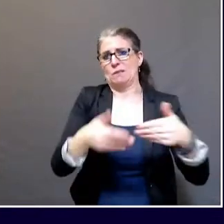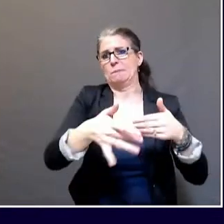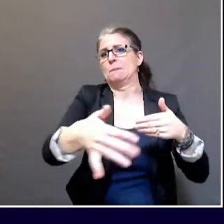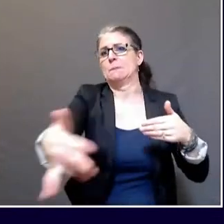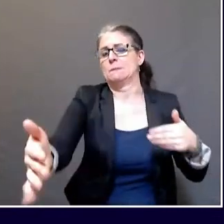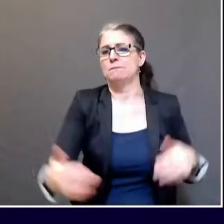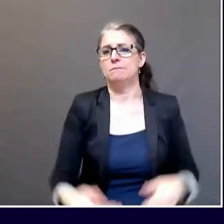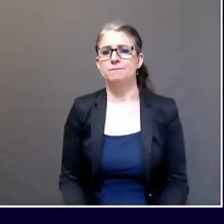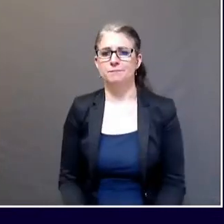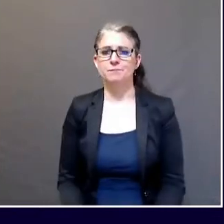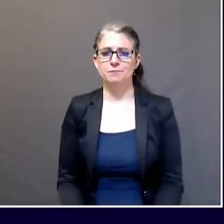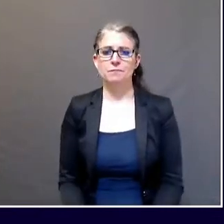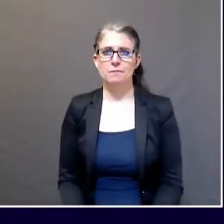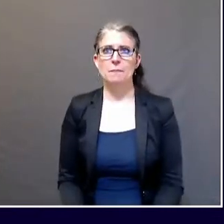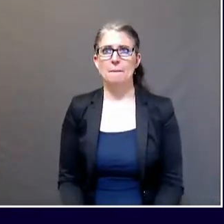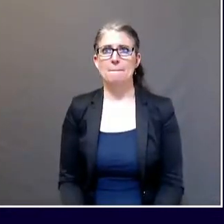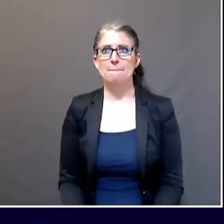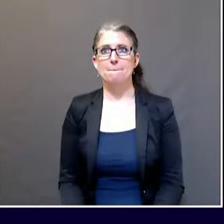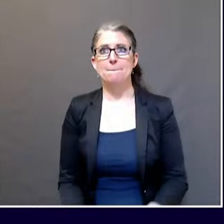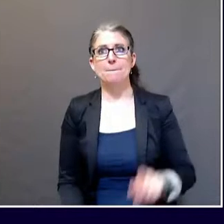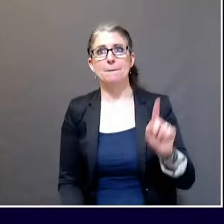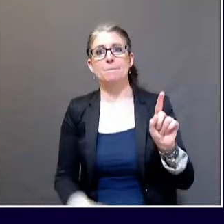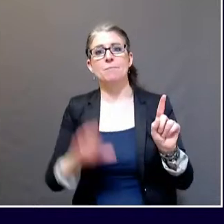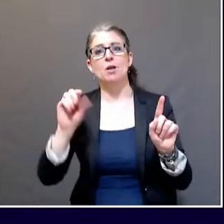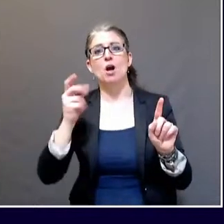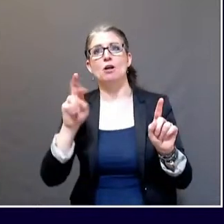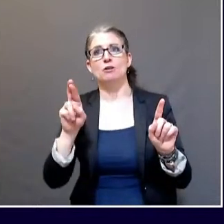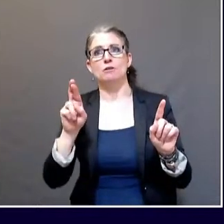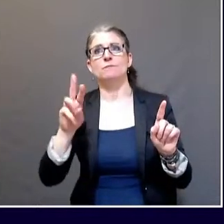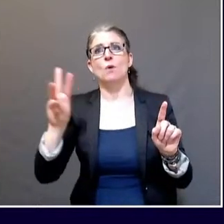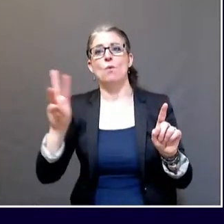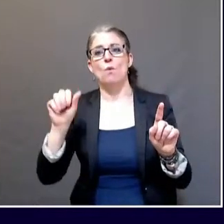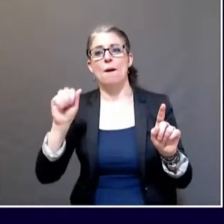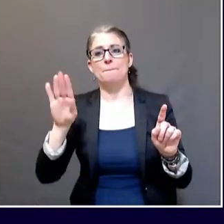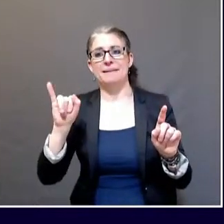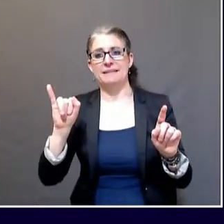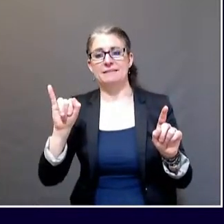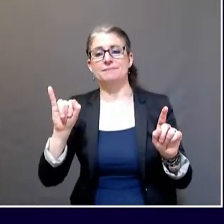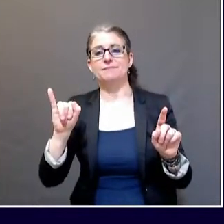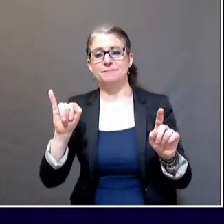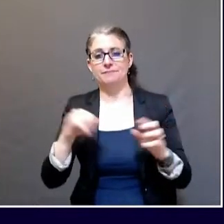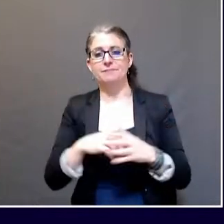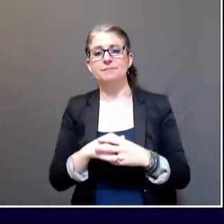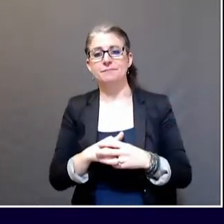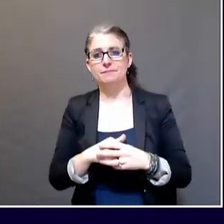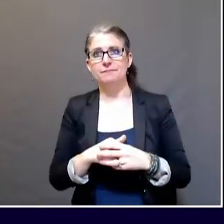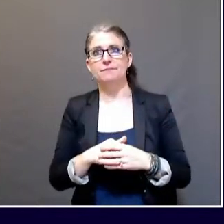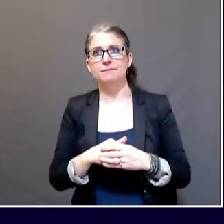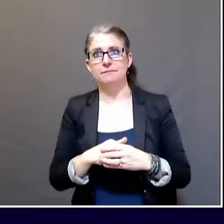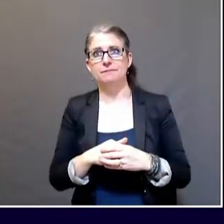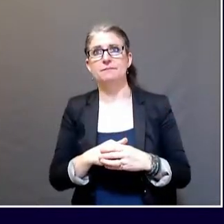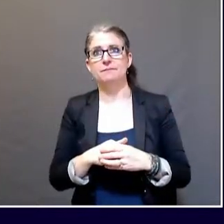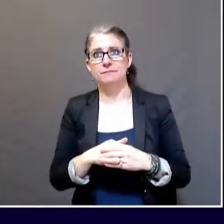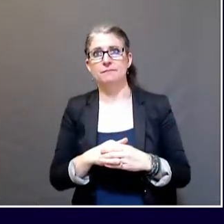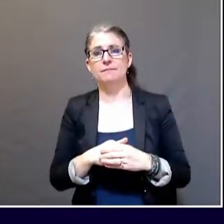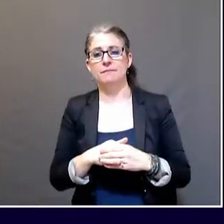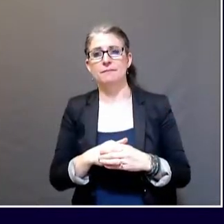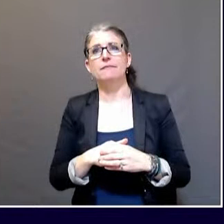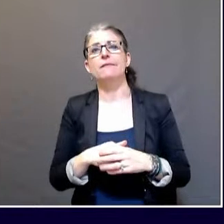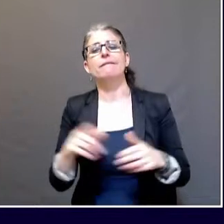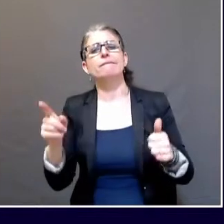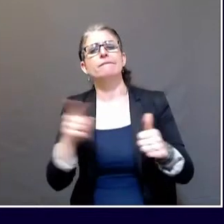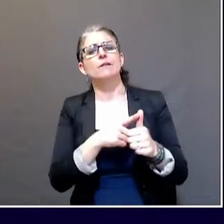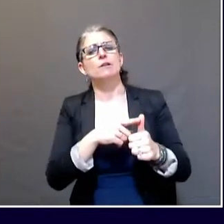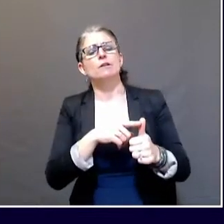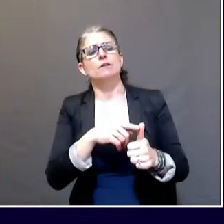you. A couple of questions. I know Jessica kind of touched on this with the first question this afternoon, but we've heard from a number